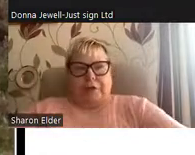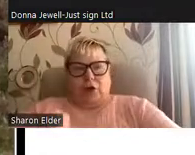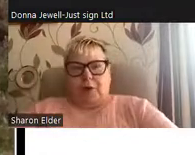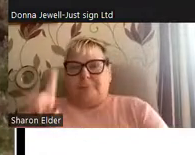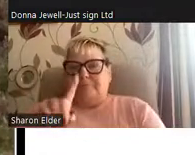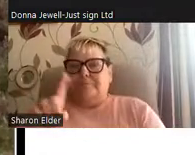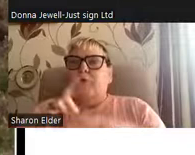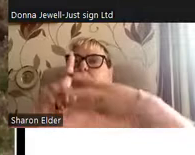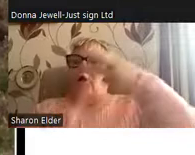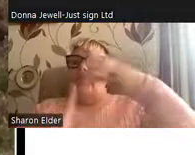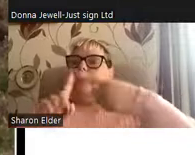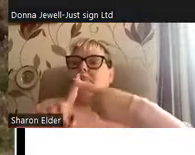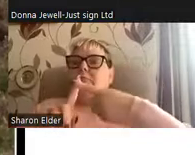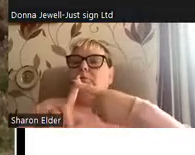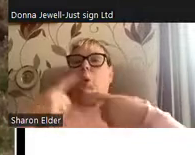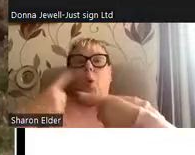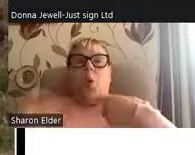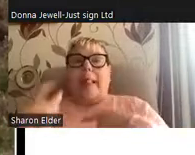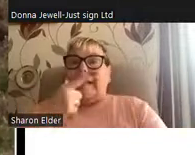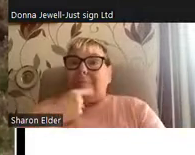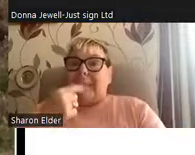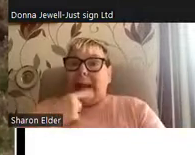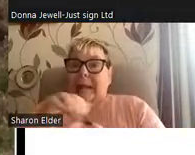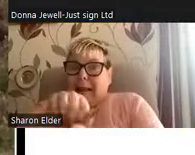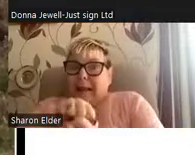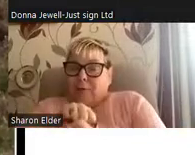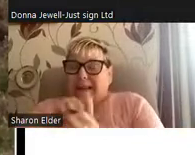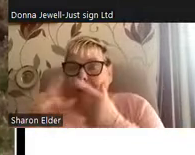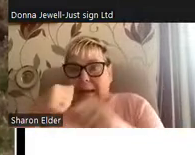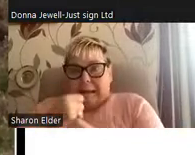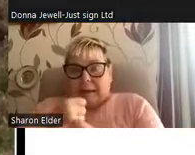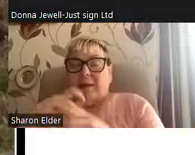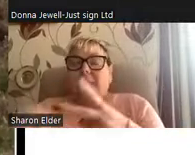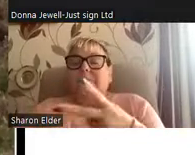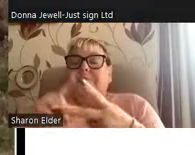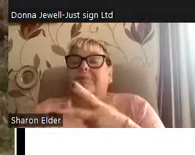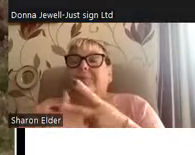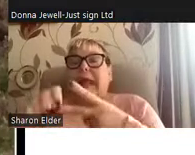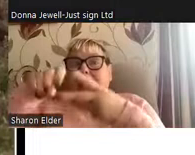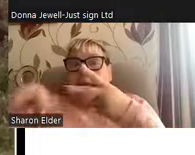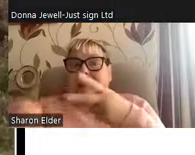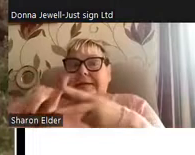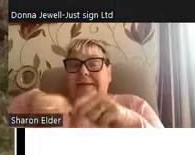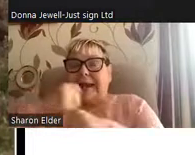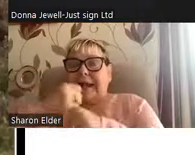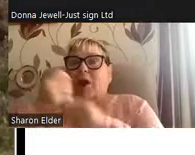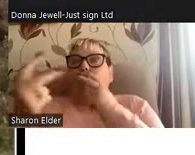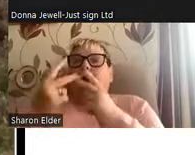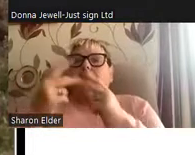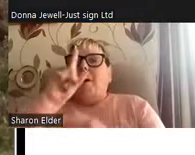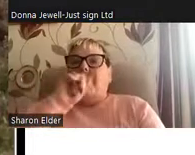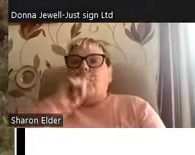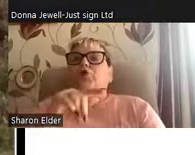options here. Is it only the male incubates the eggs? Is it B, it lays eggs in the nests of other species? Or